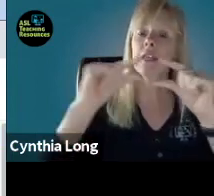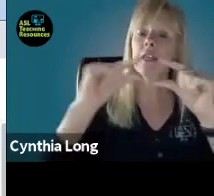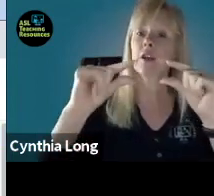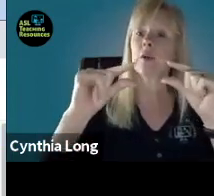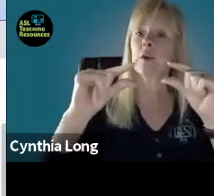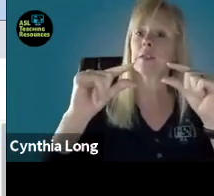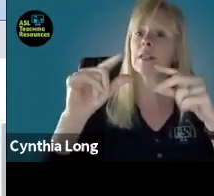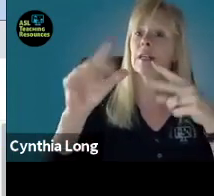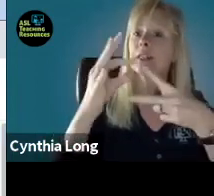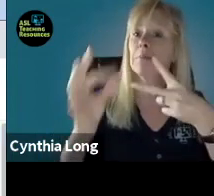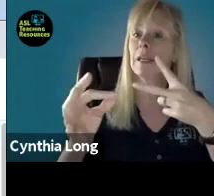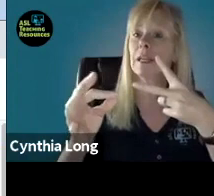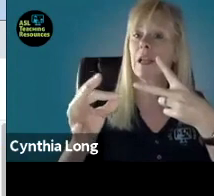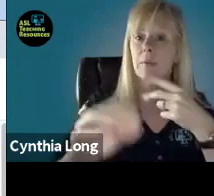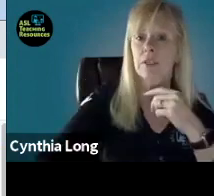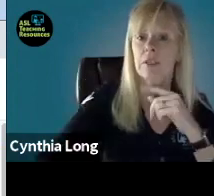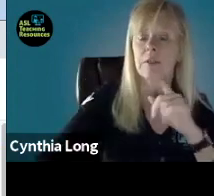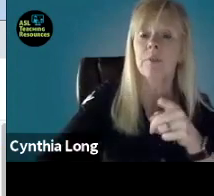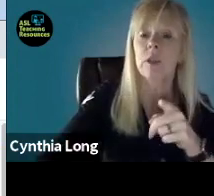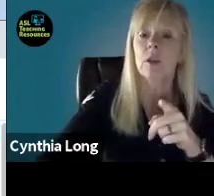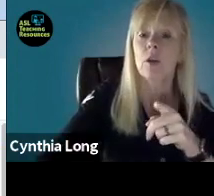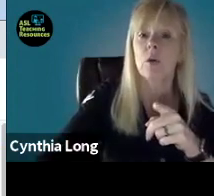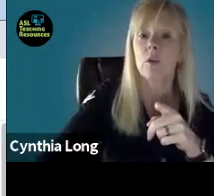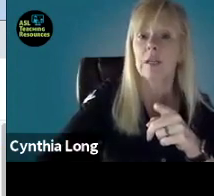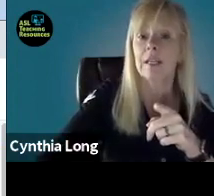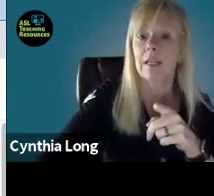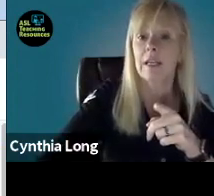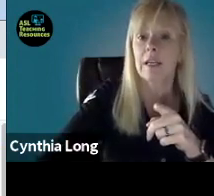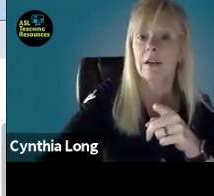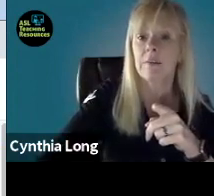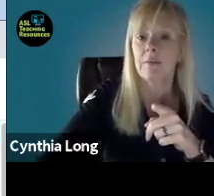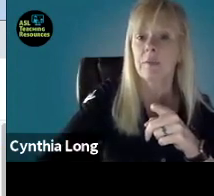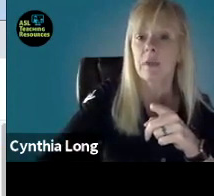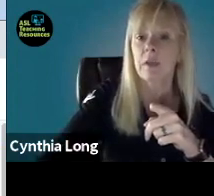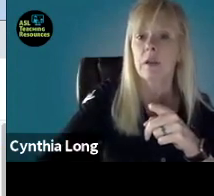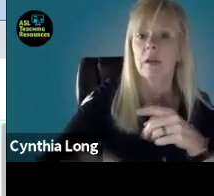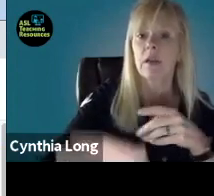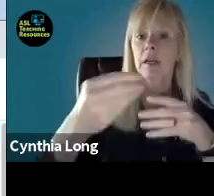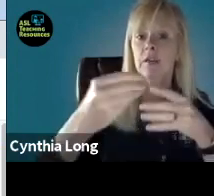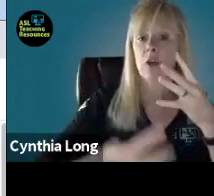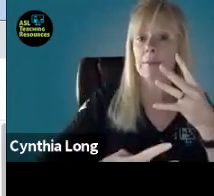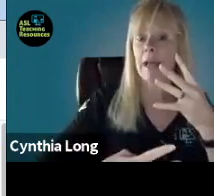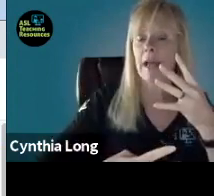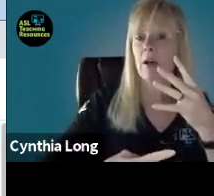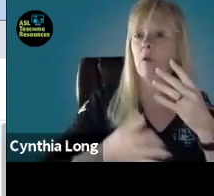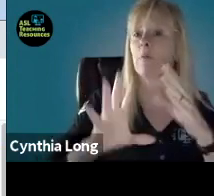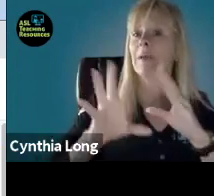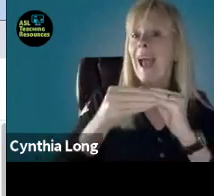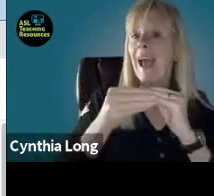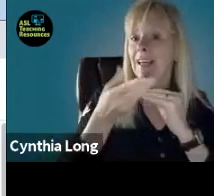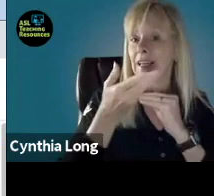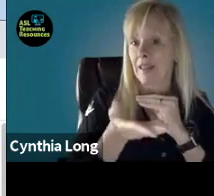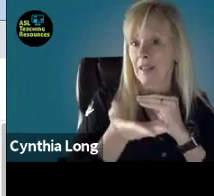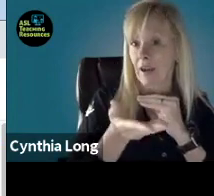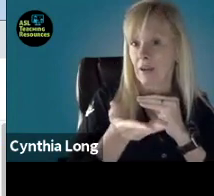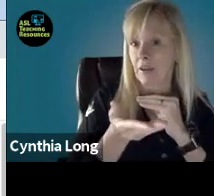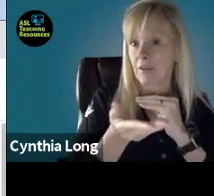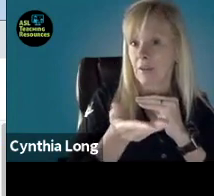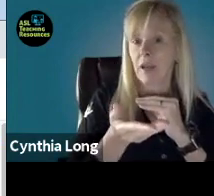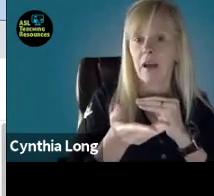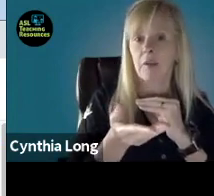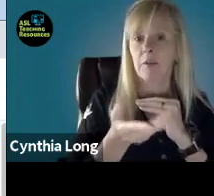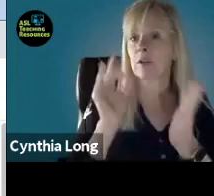see here where it says pick an option. When you click here in the drop down, we'll be adding it